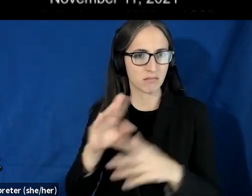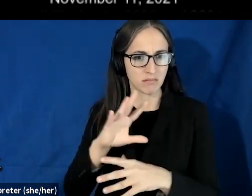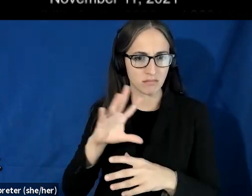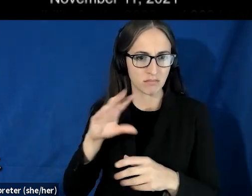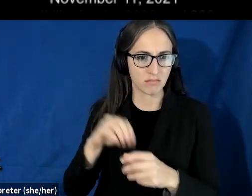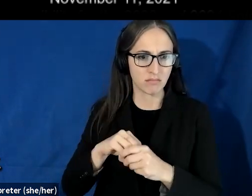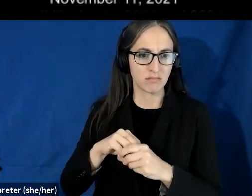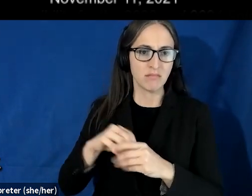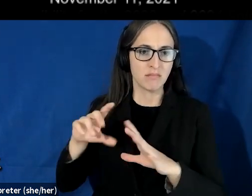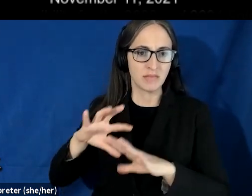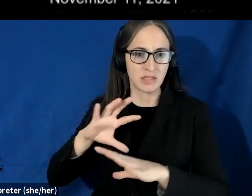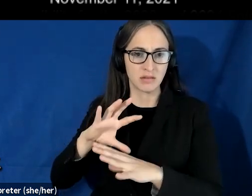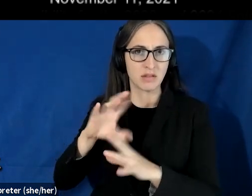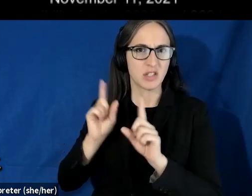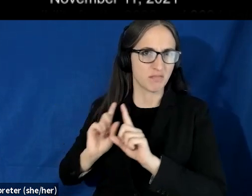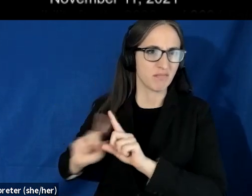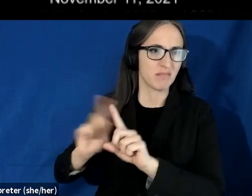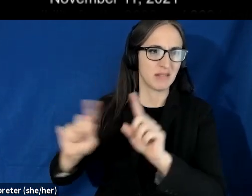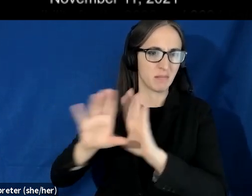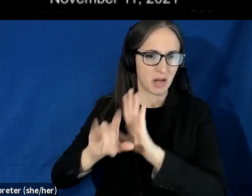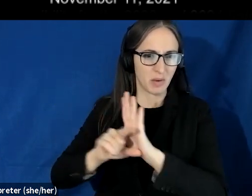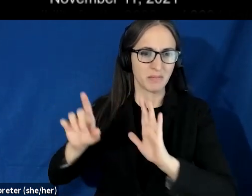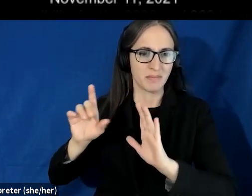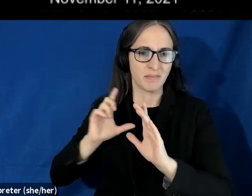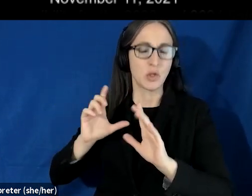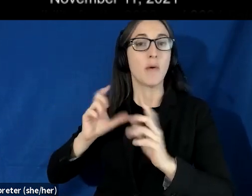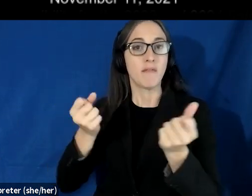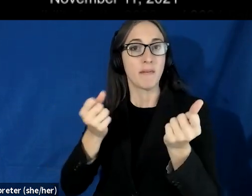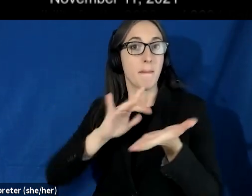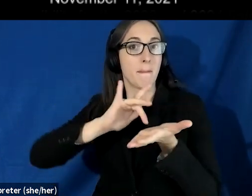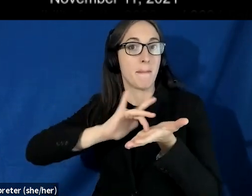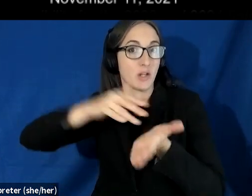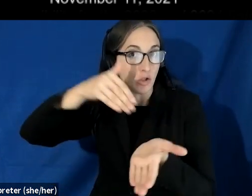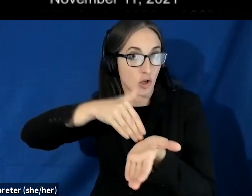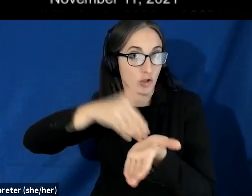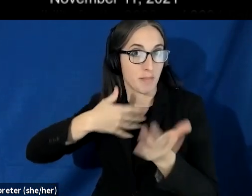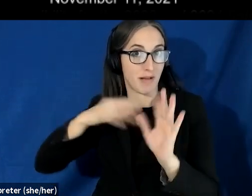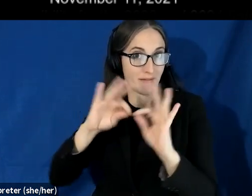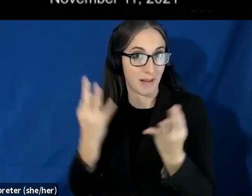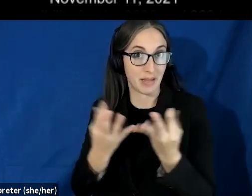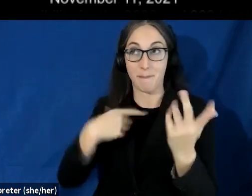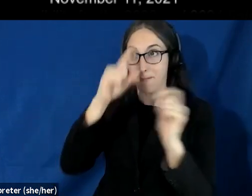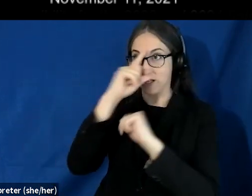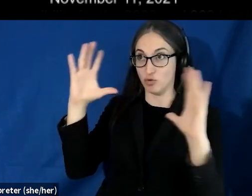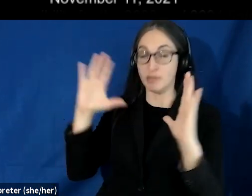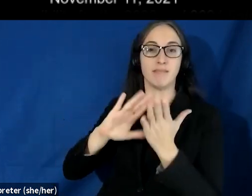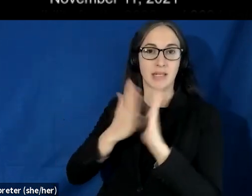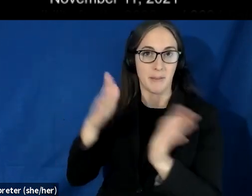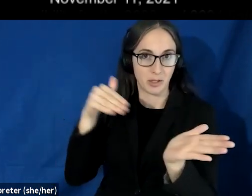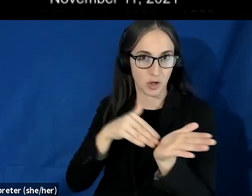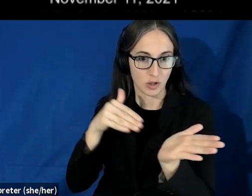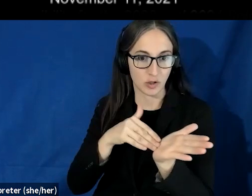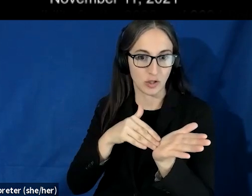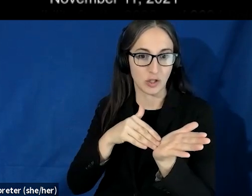had medical doctors in our family. And my dream was to be a doctor. Year by year, my goals changed based on